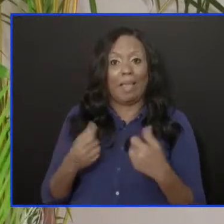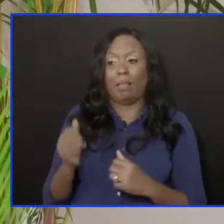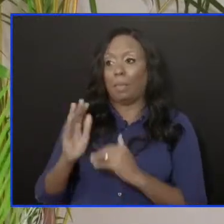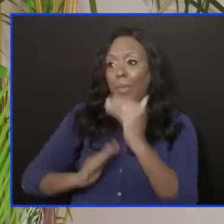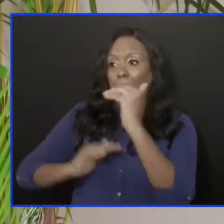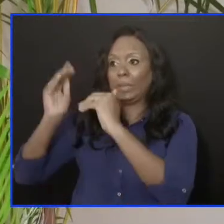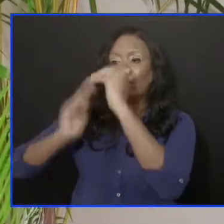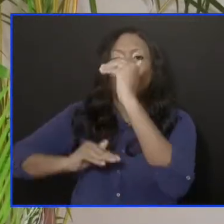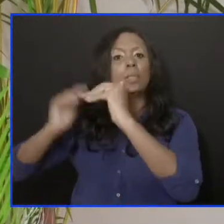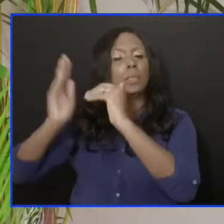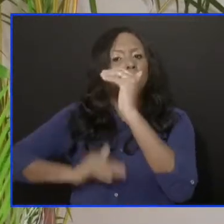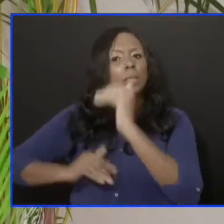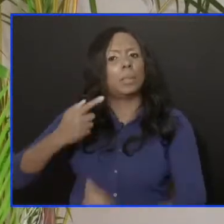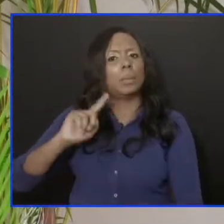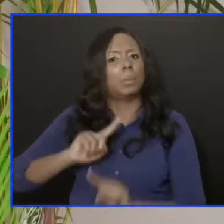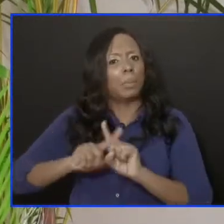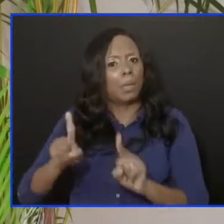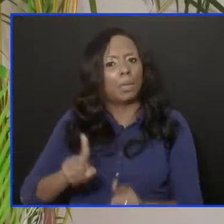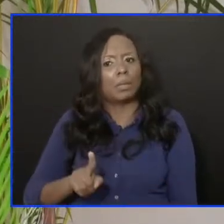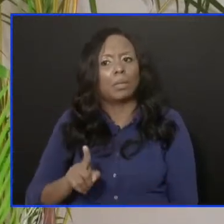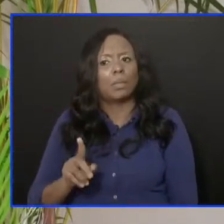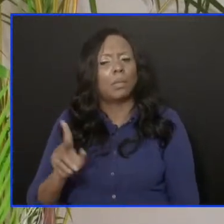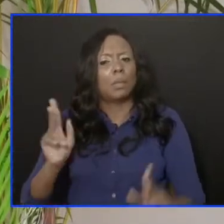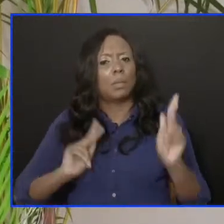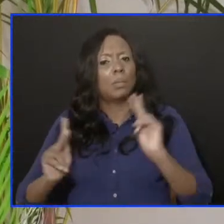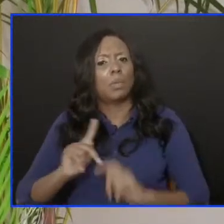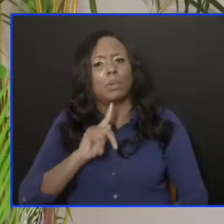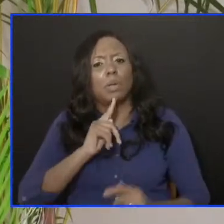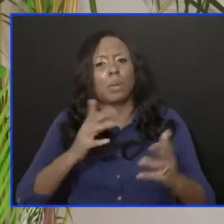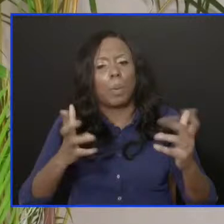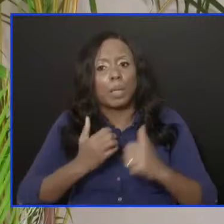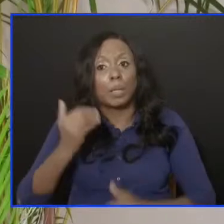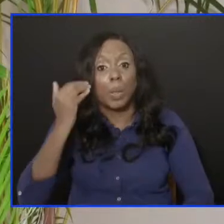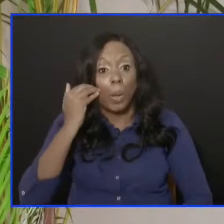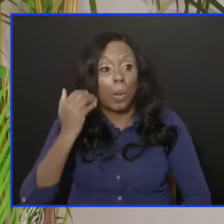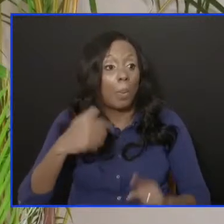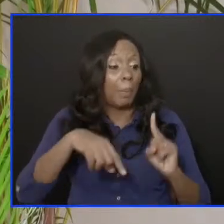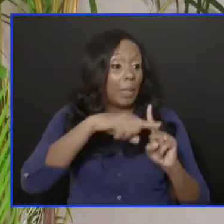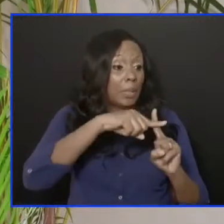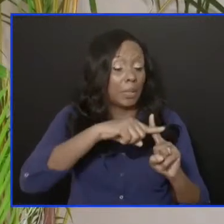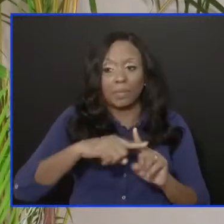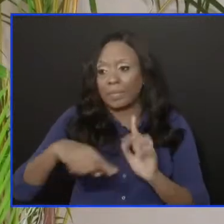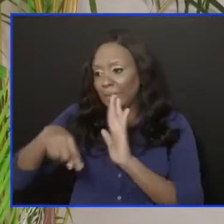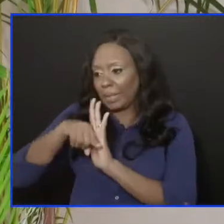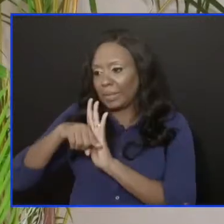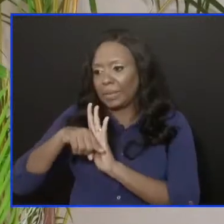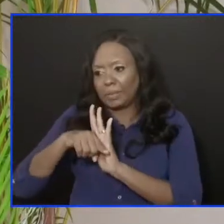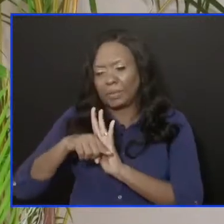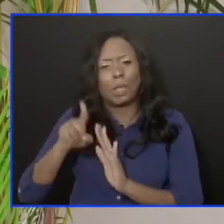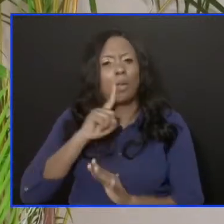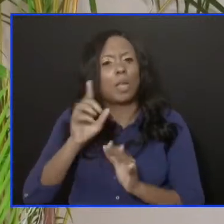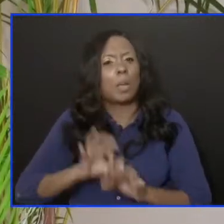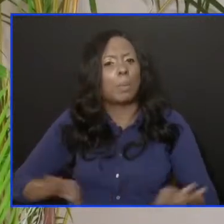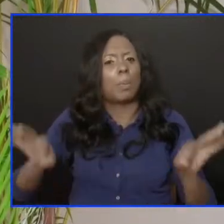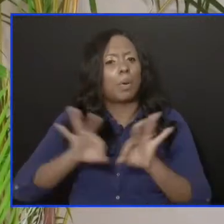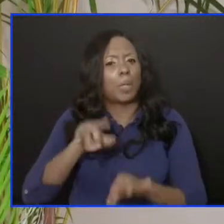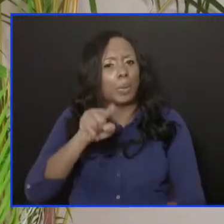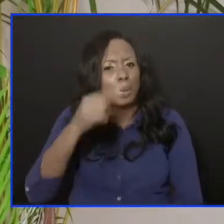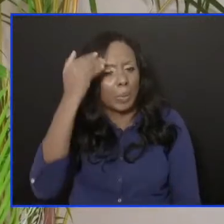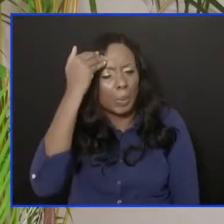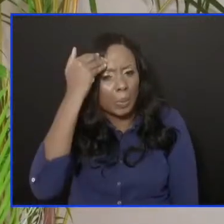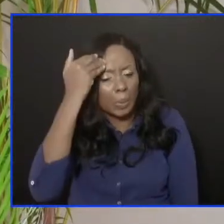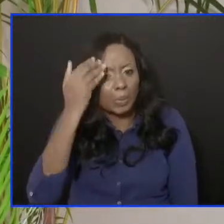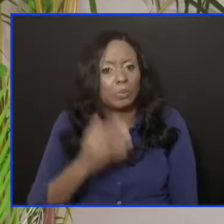of knowing your status is really important in this fight. And we will continue to sensitize